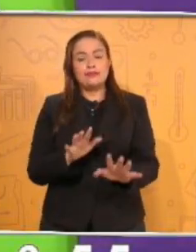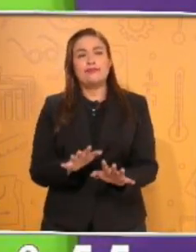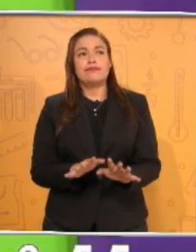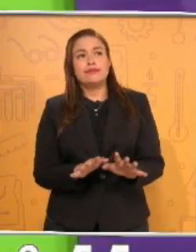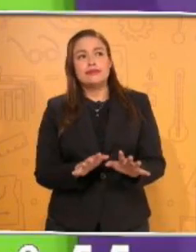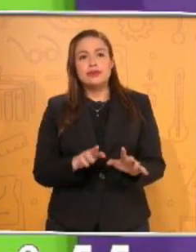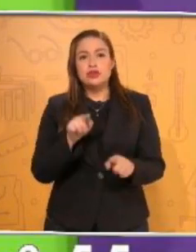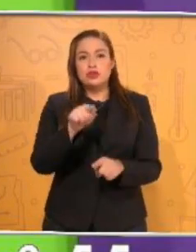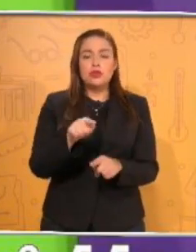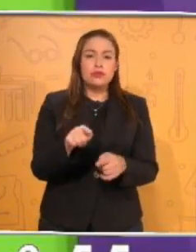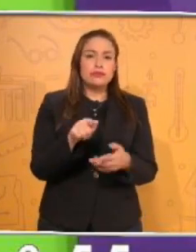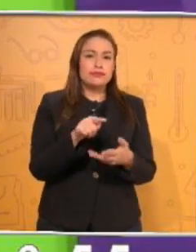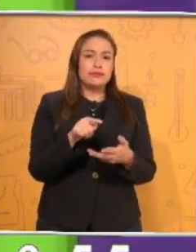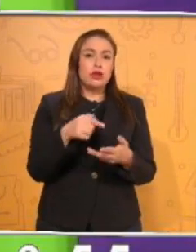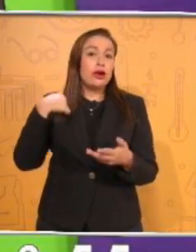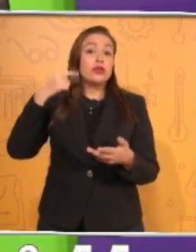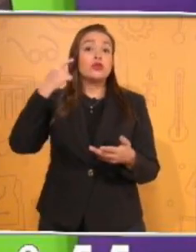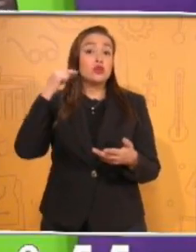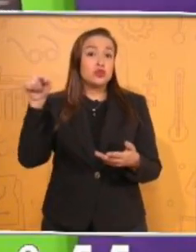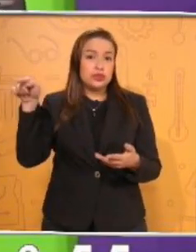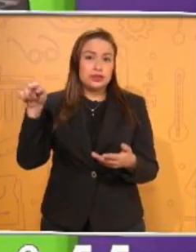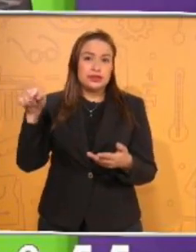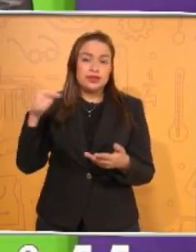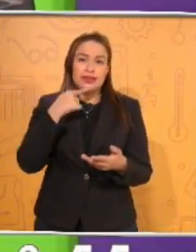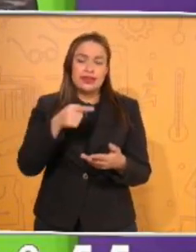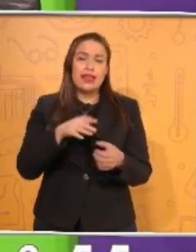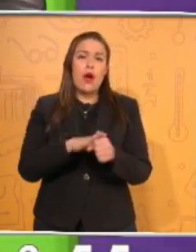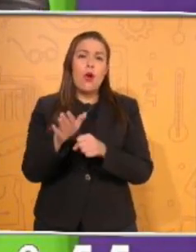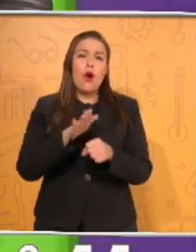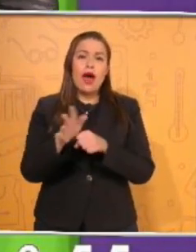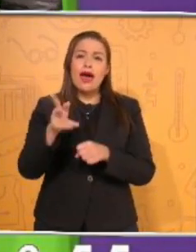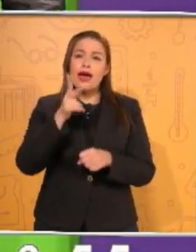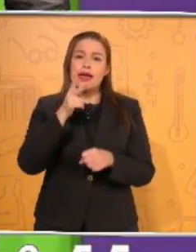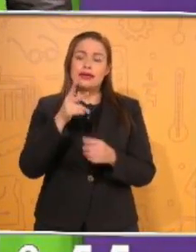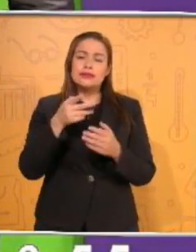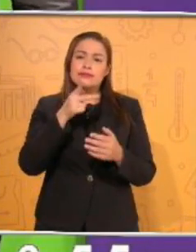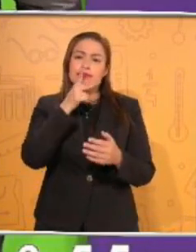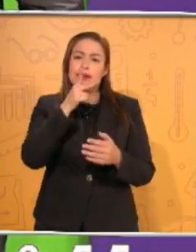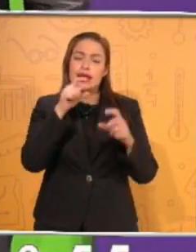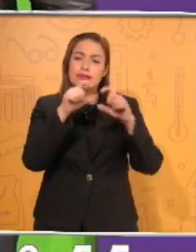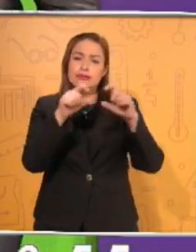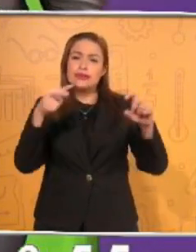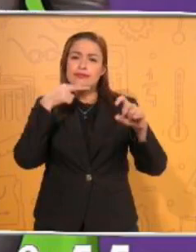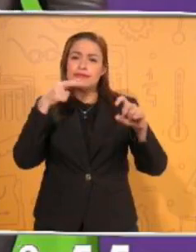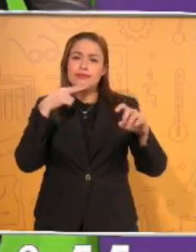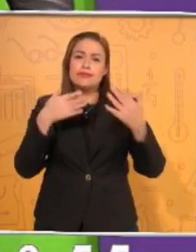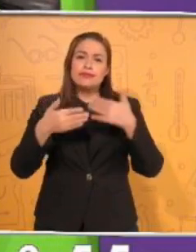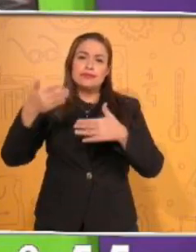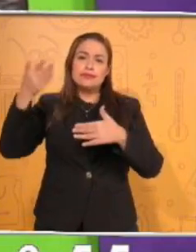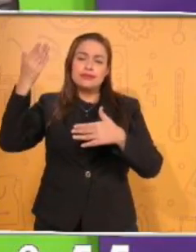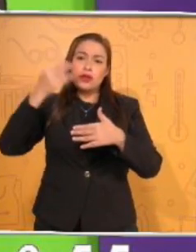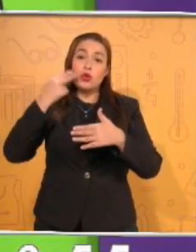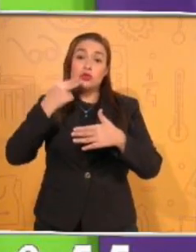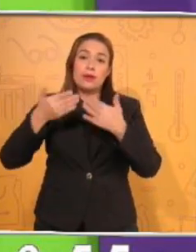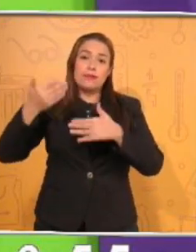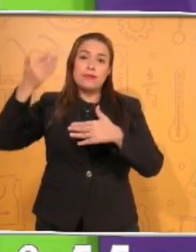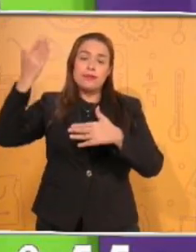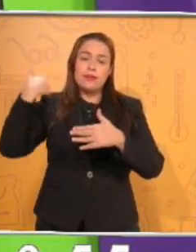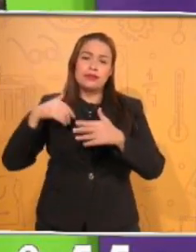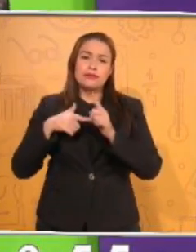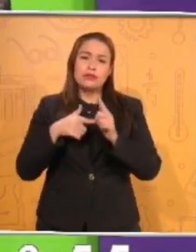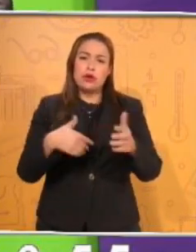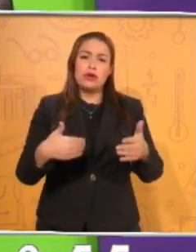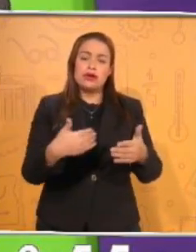today? Well, the use of past progressive, the use of ing verbs, but before that, it